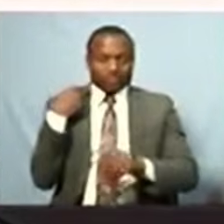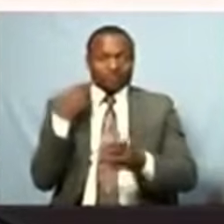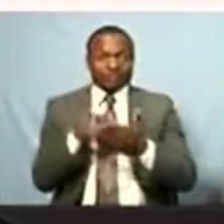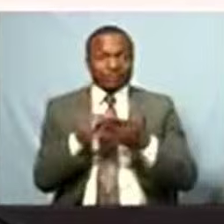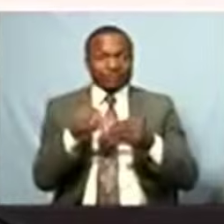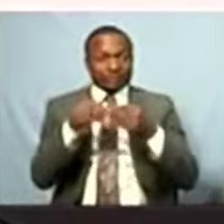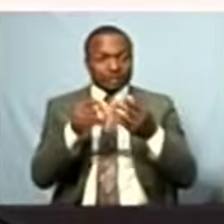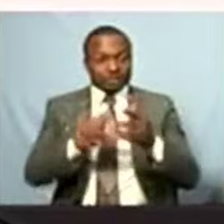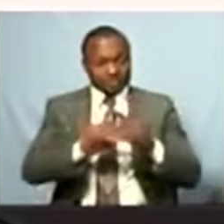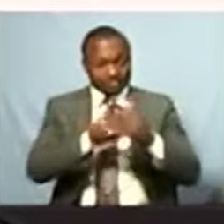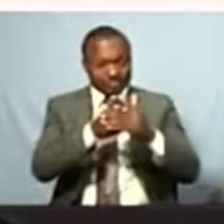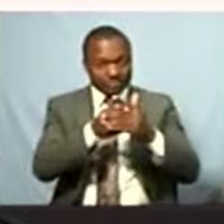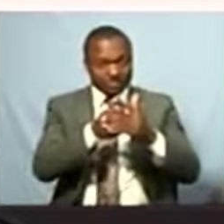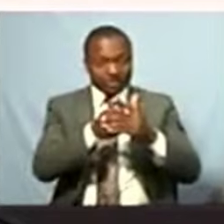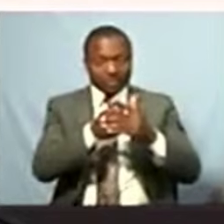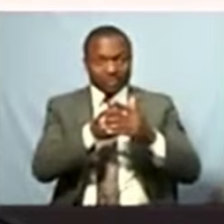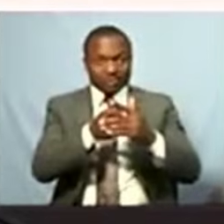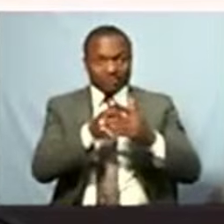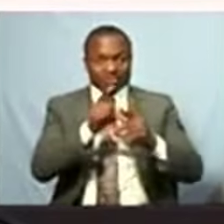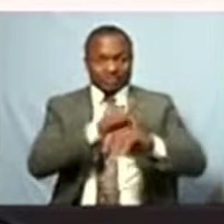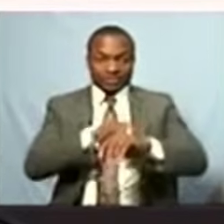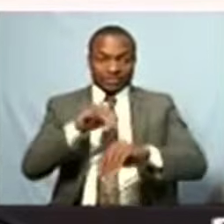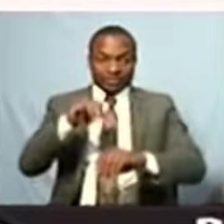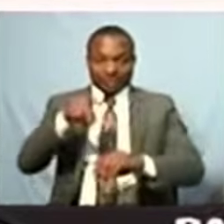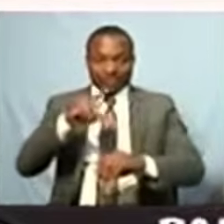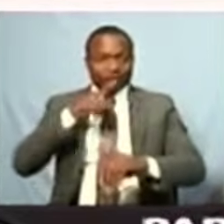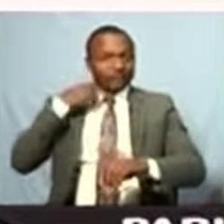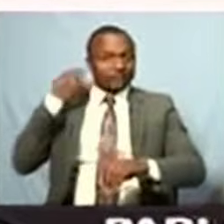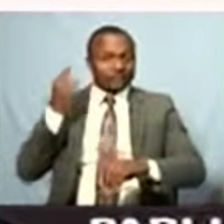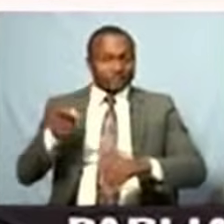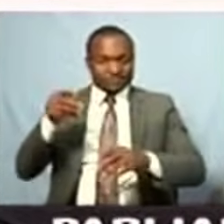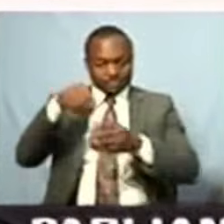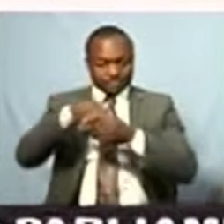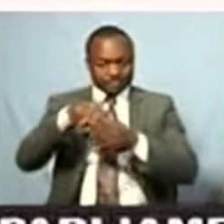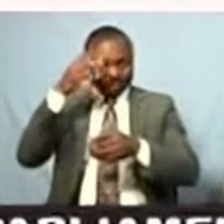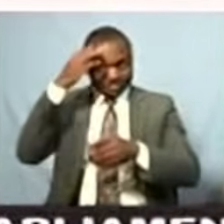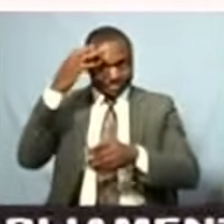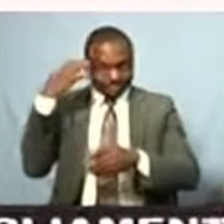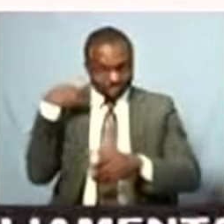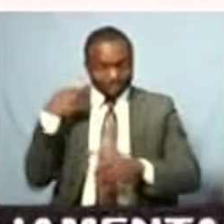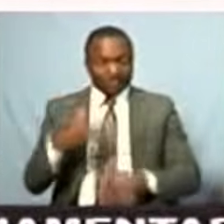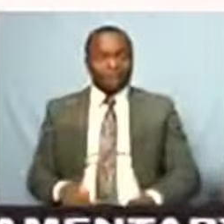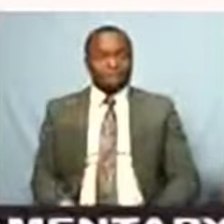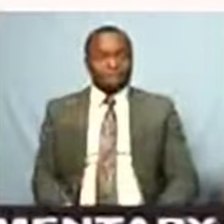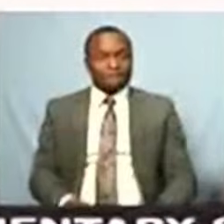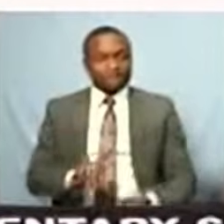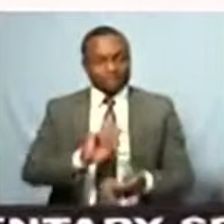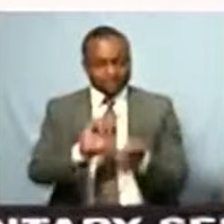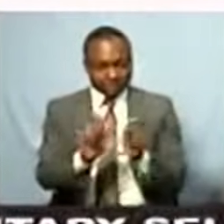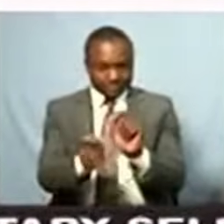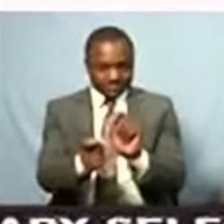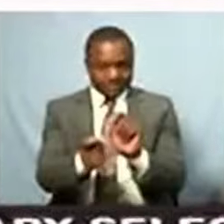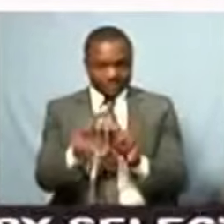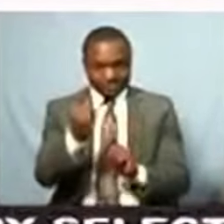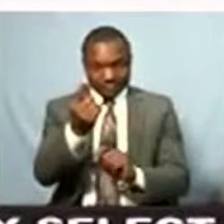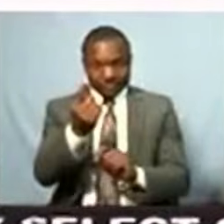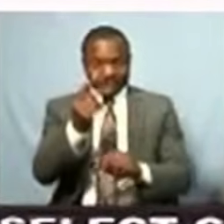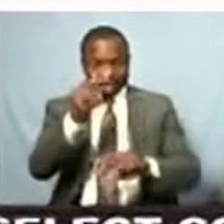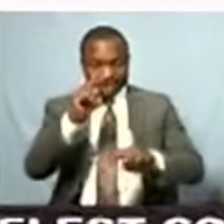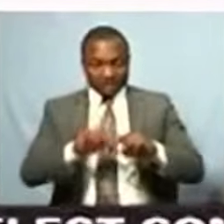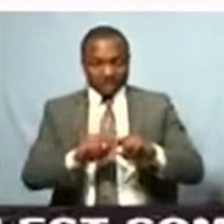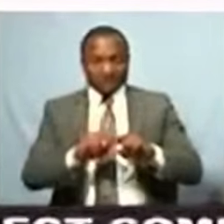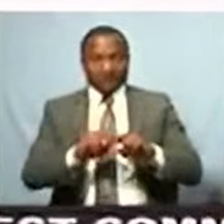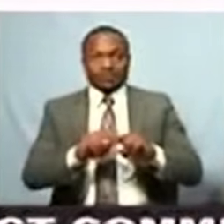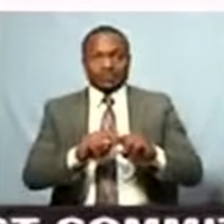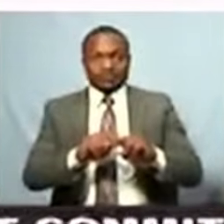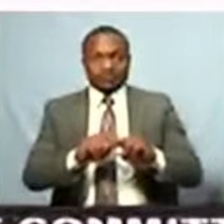for commencement of the term when members of parliament are sworn into office. It's being changed to the first sitting of the National